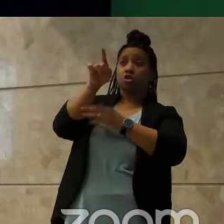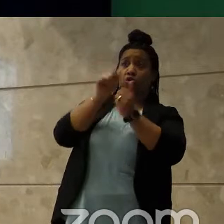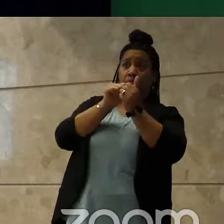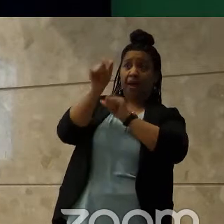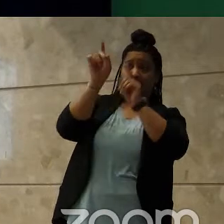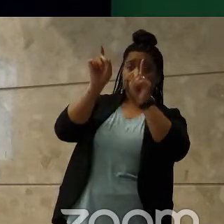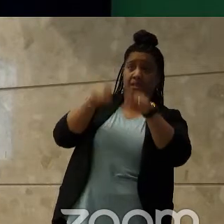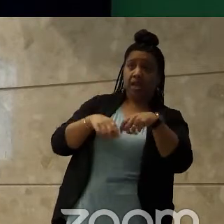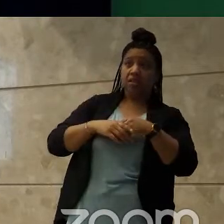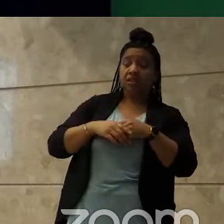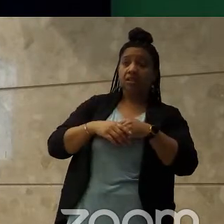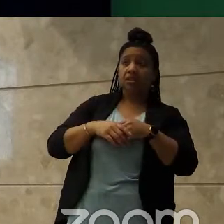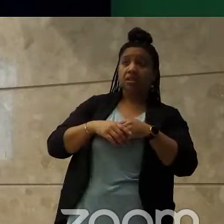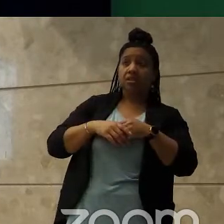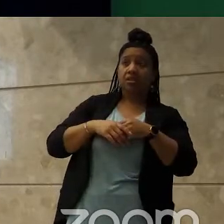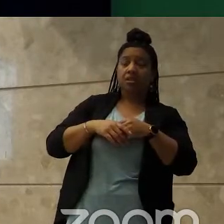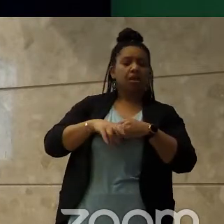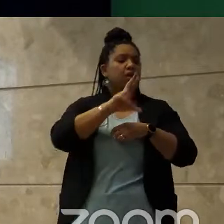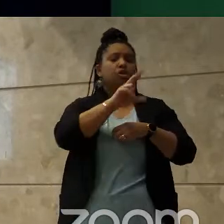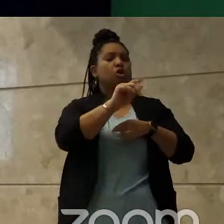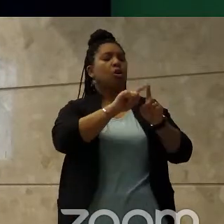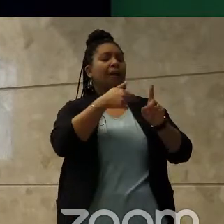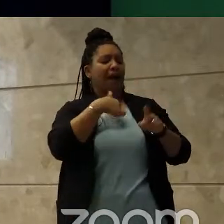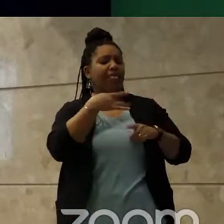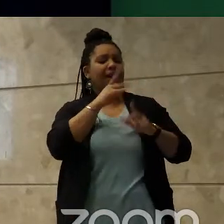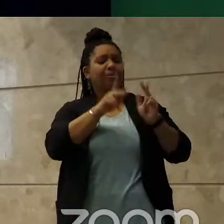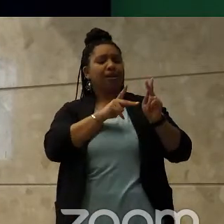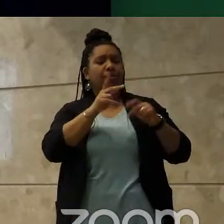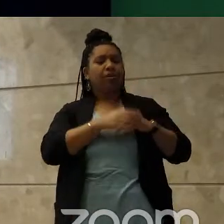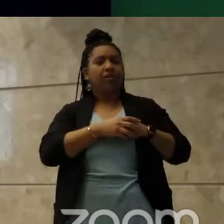test, the board? No, but I like people.